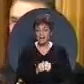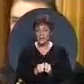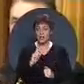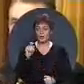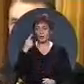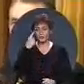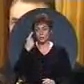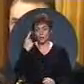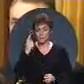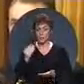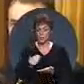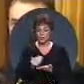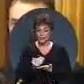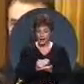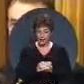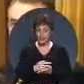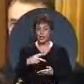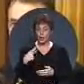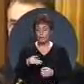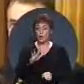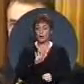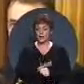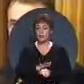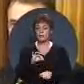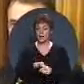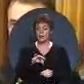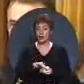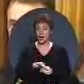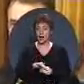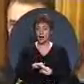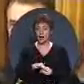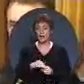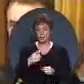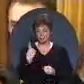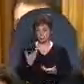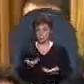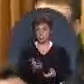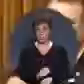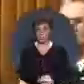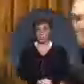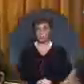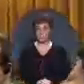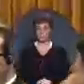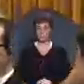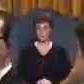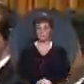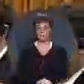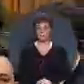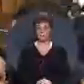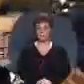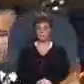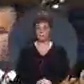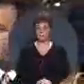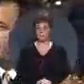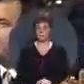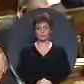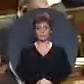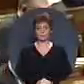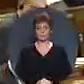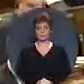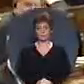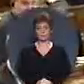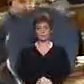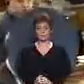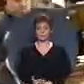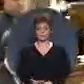should work with the government to respect their own commitments made during the election campaign. The Honourable